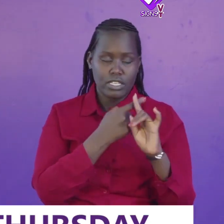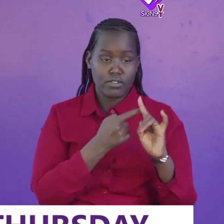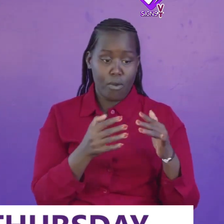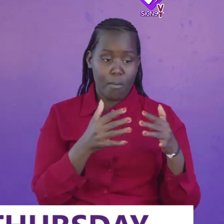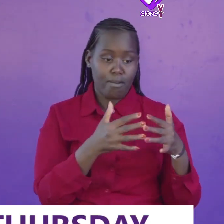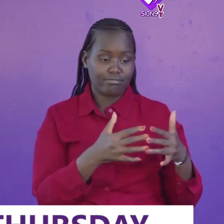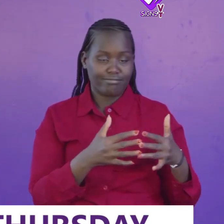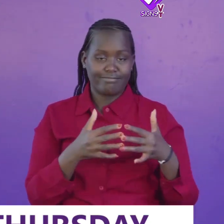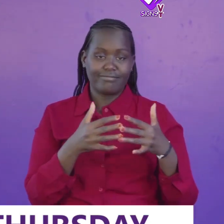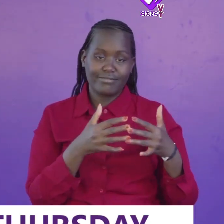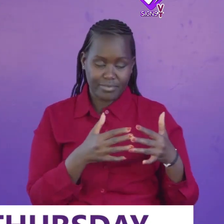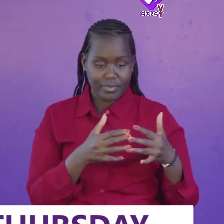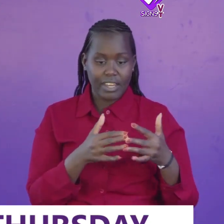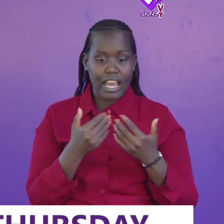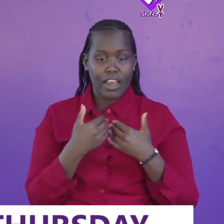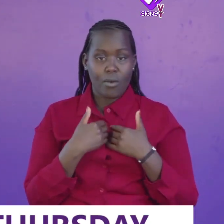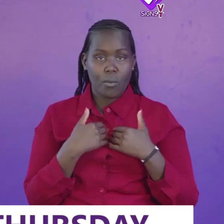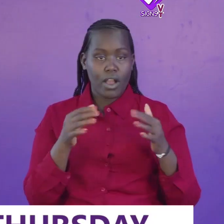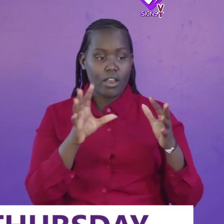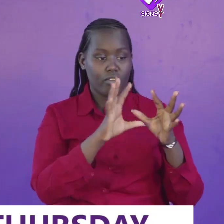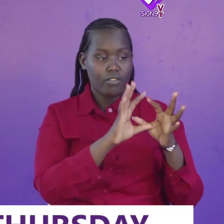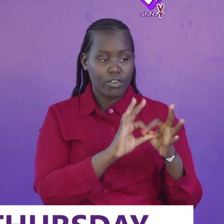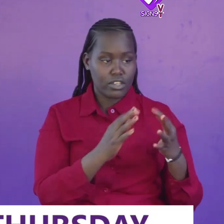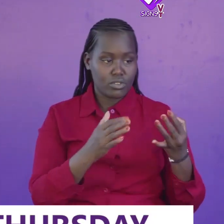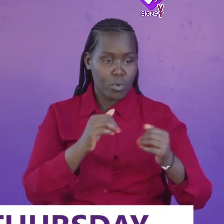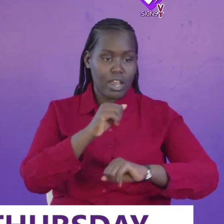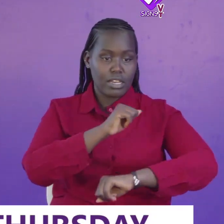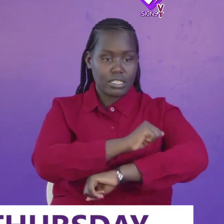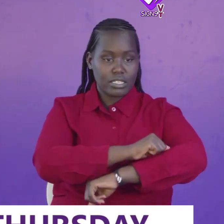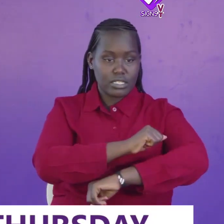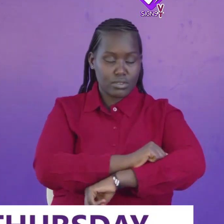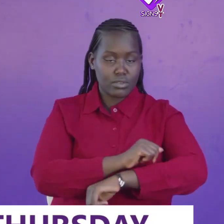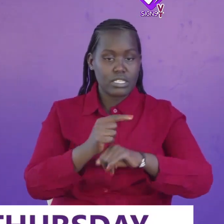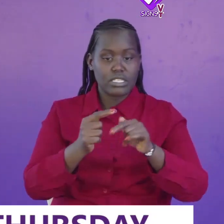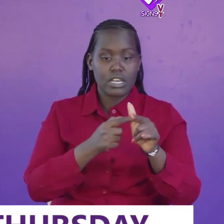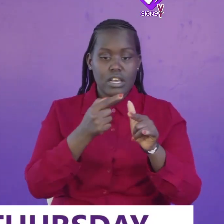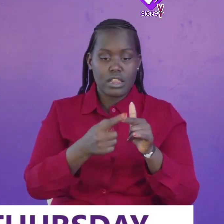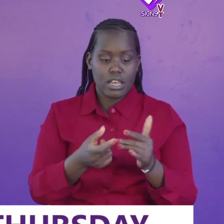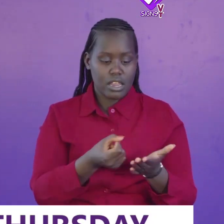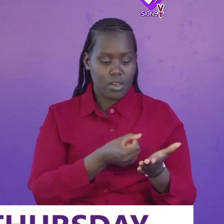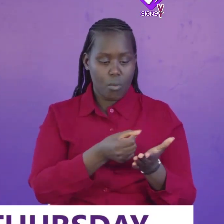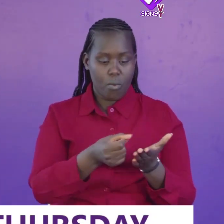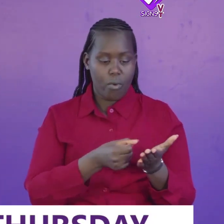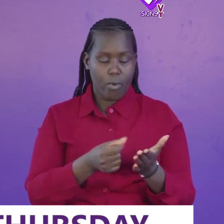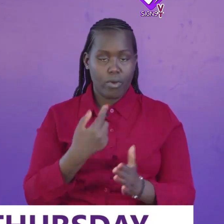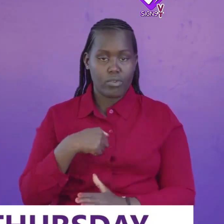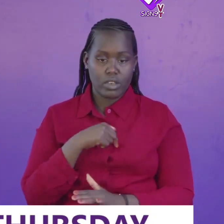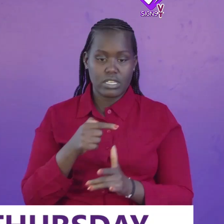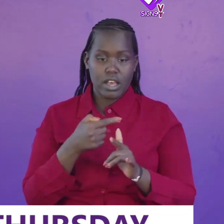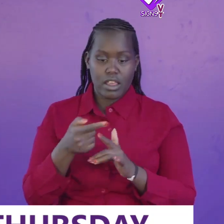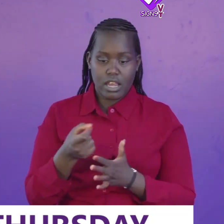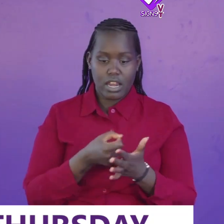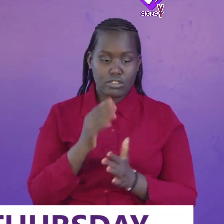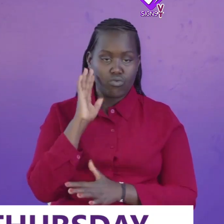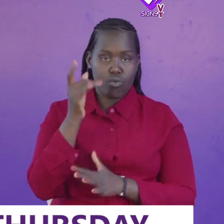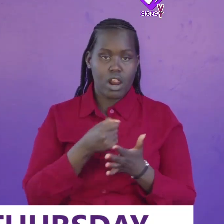Where? So we'd have those connections in school. Then now they'd write to us and us would write to them